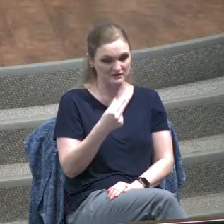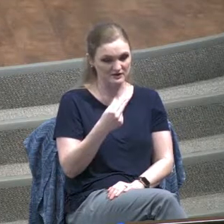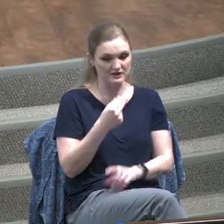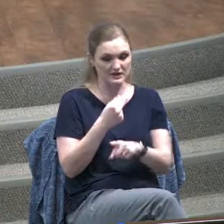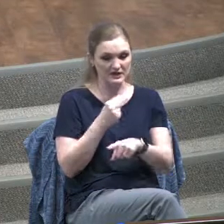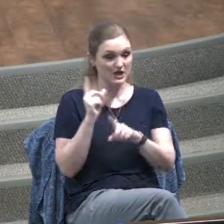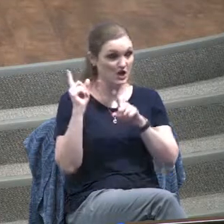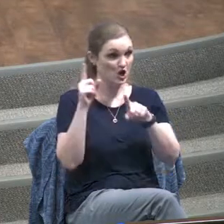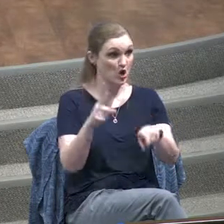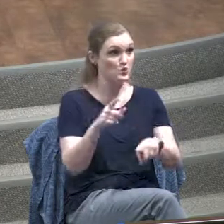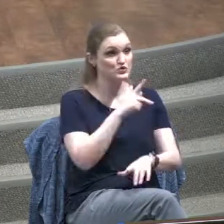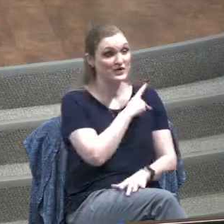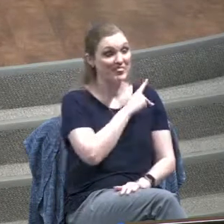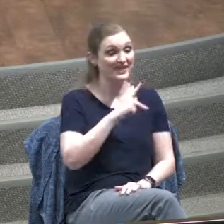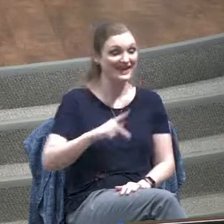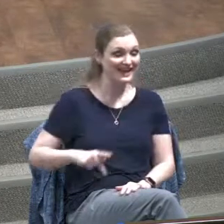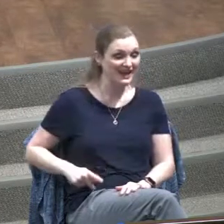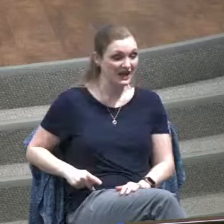goes to the king,